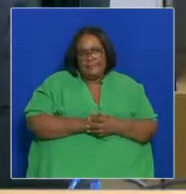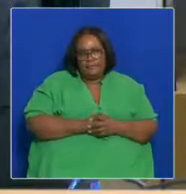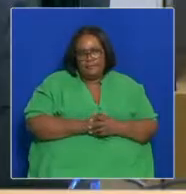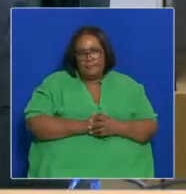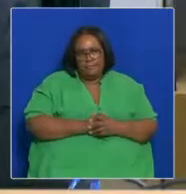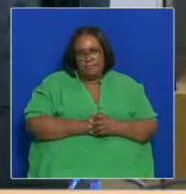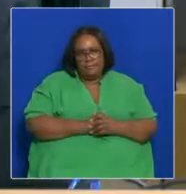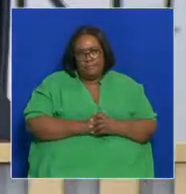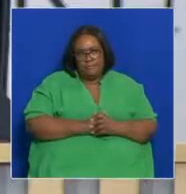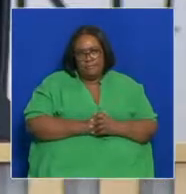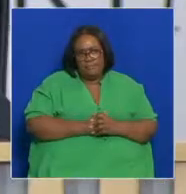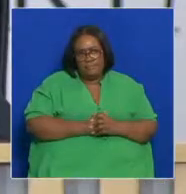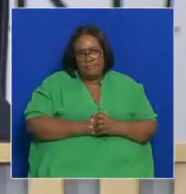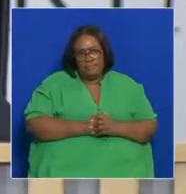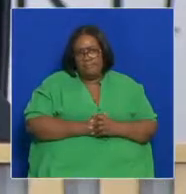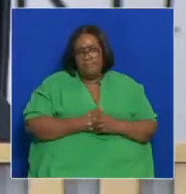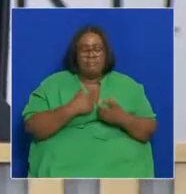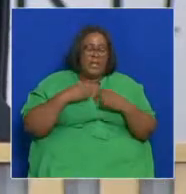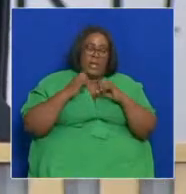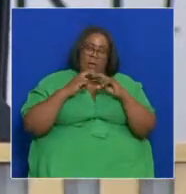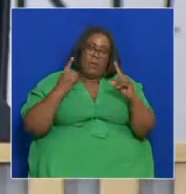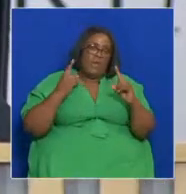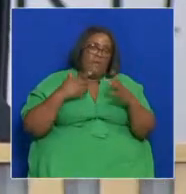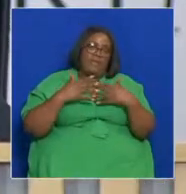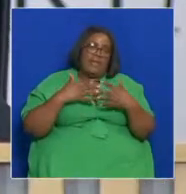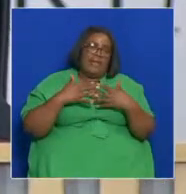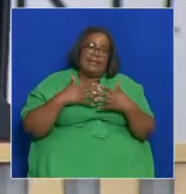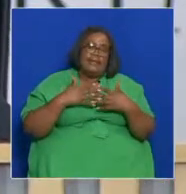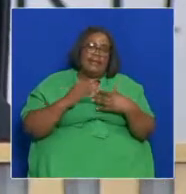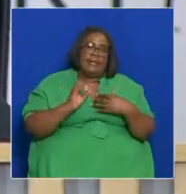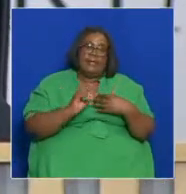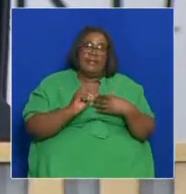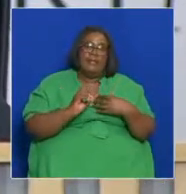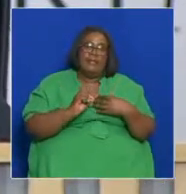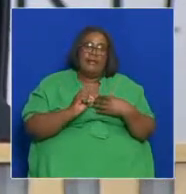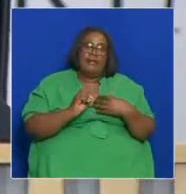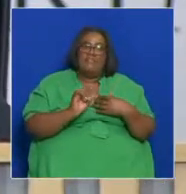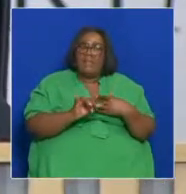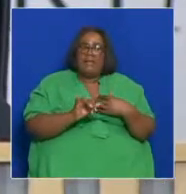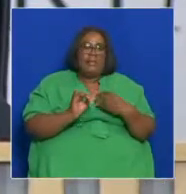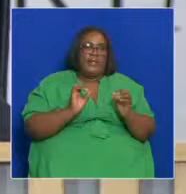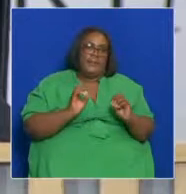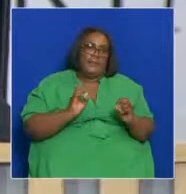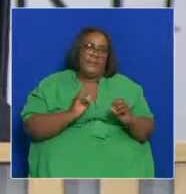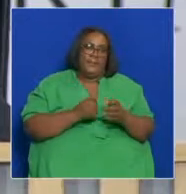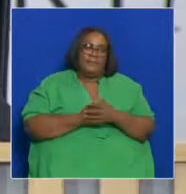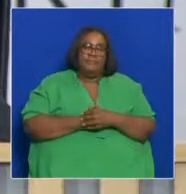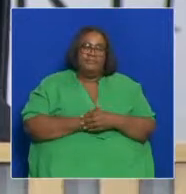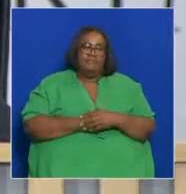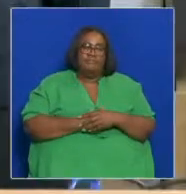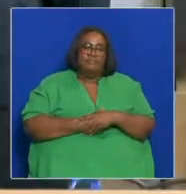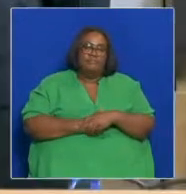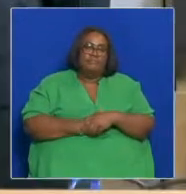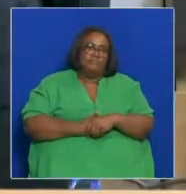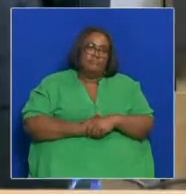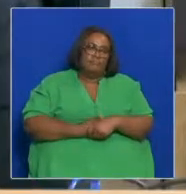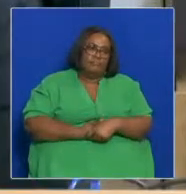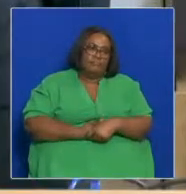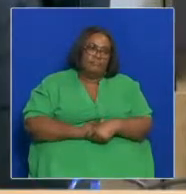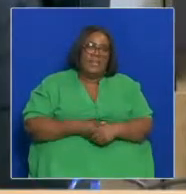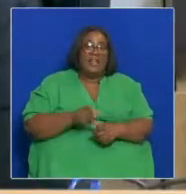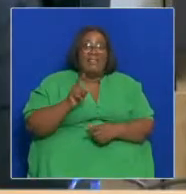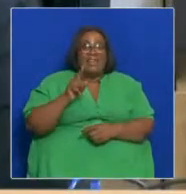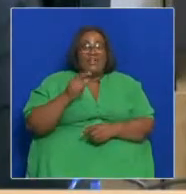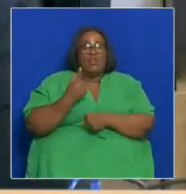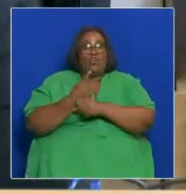I'm not aware of any except for that specific matter. And that's not an issue that was